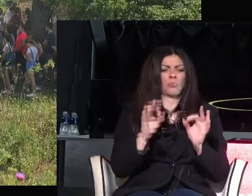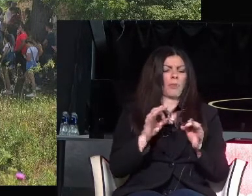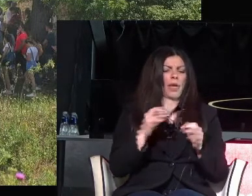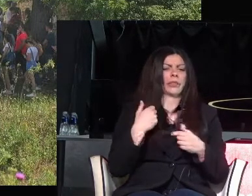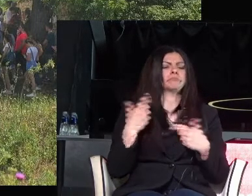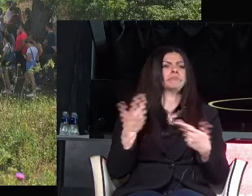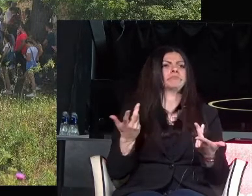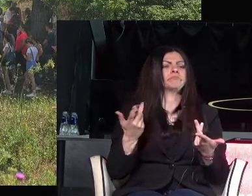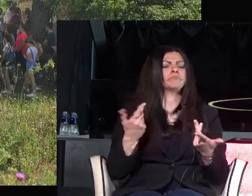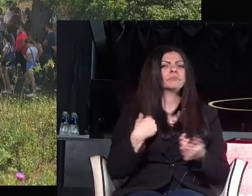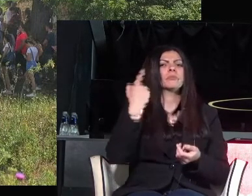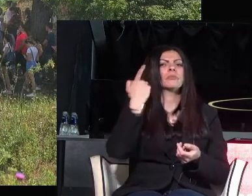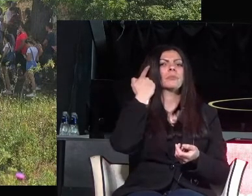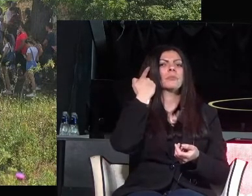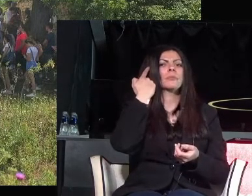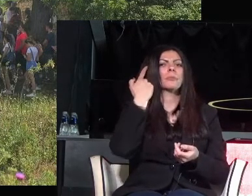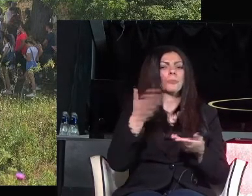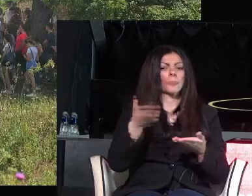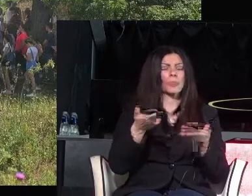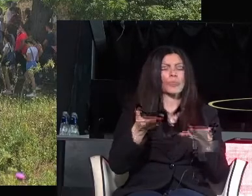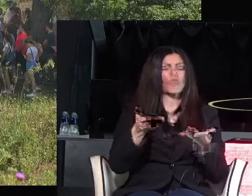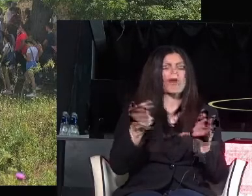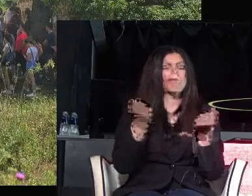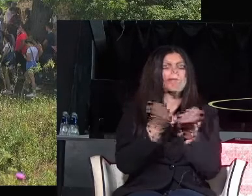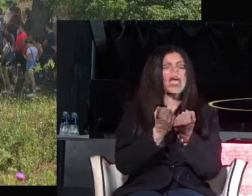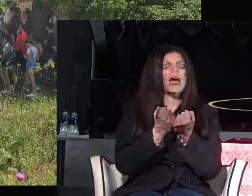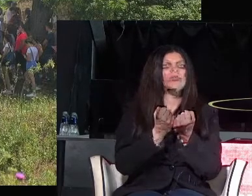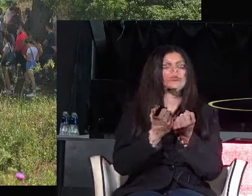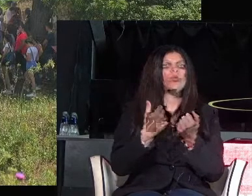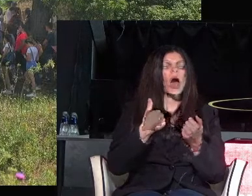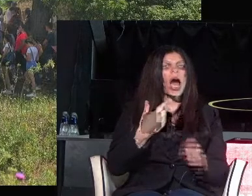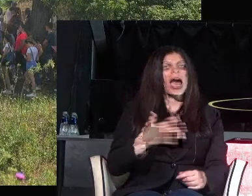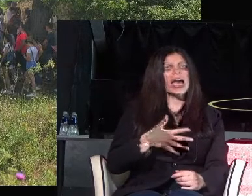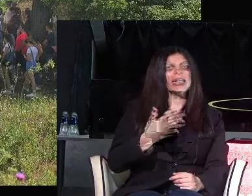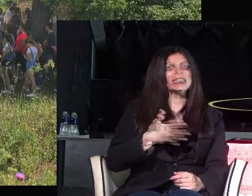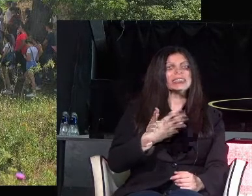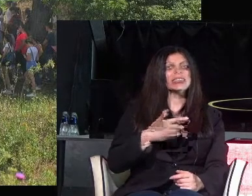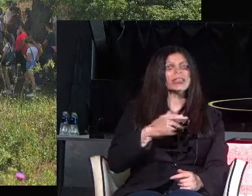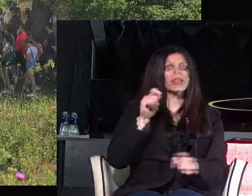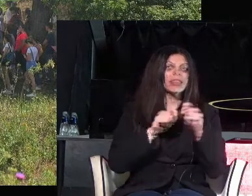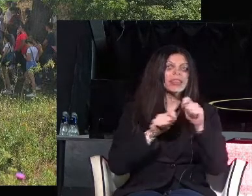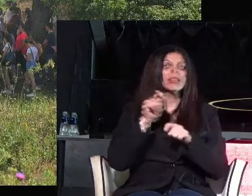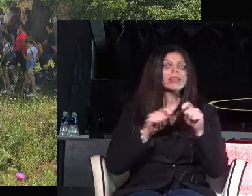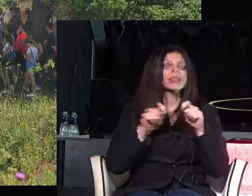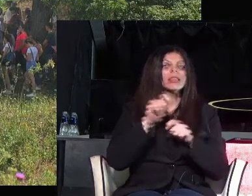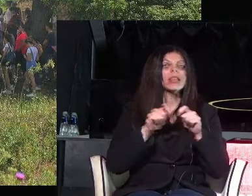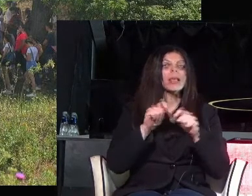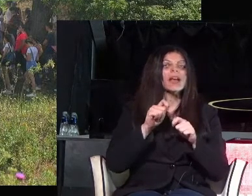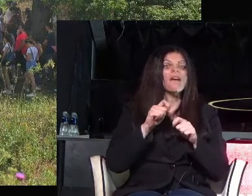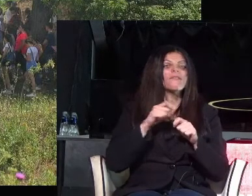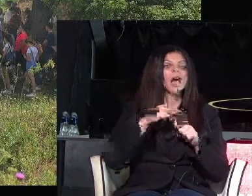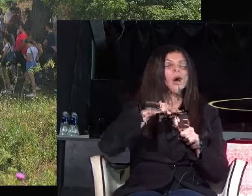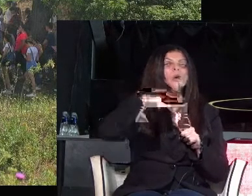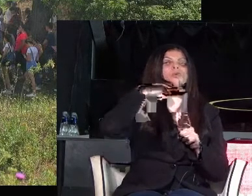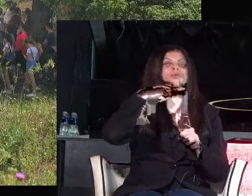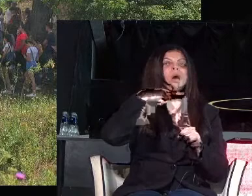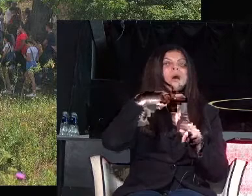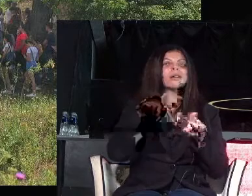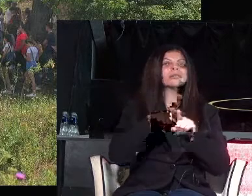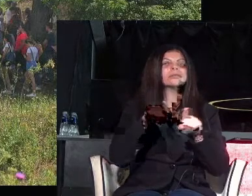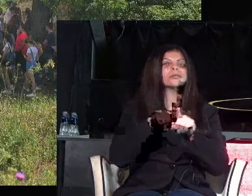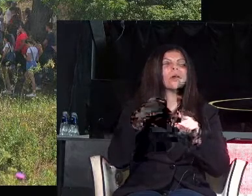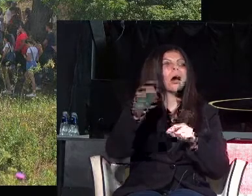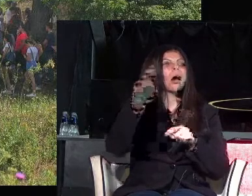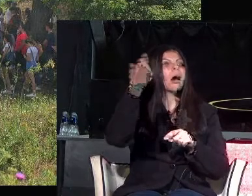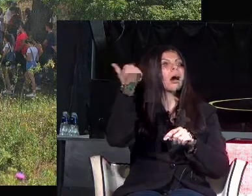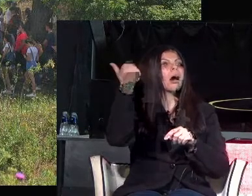I wish I had, with my history teacher. So I collaborated with Sofia Platform, and we organized a history class